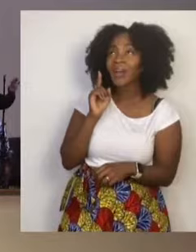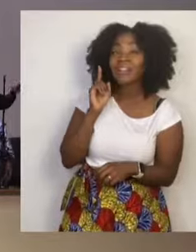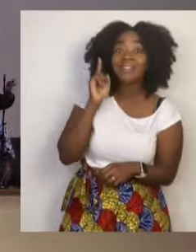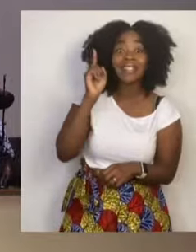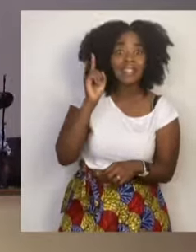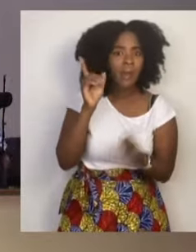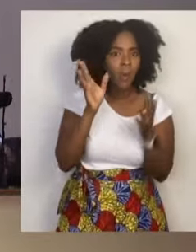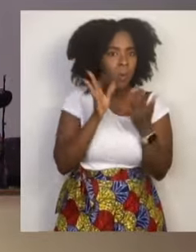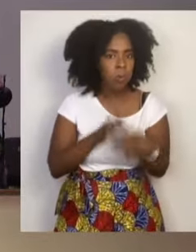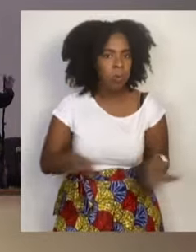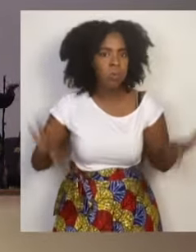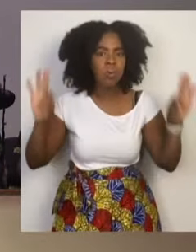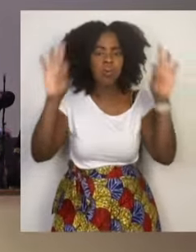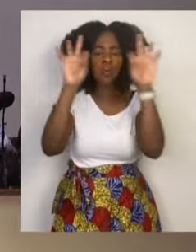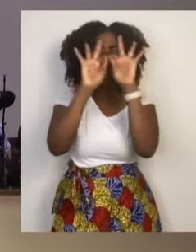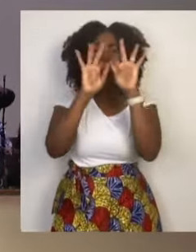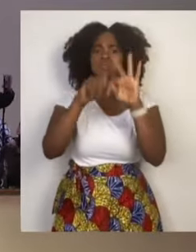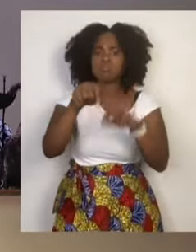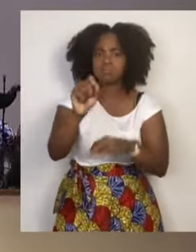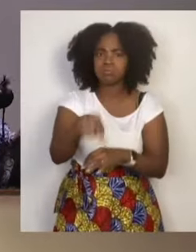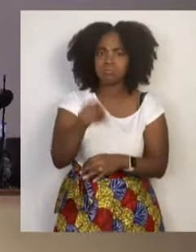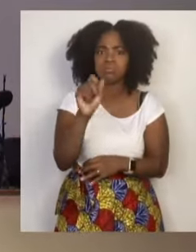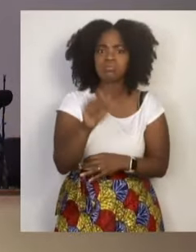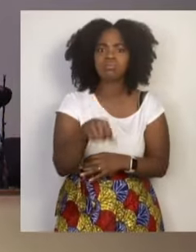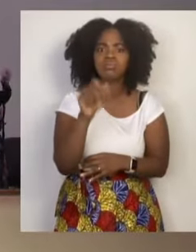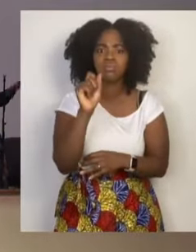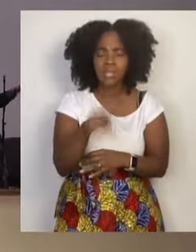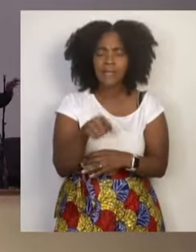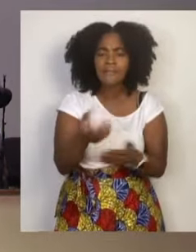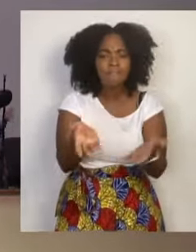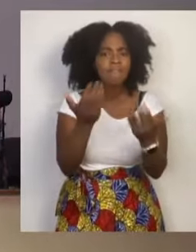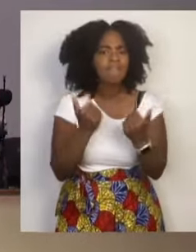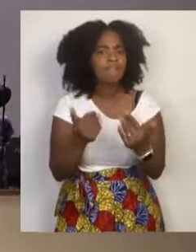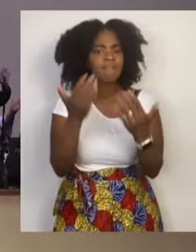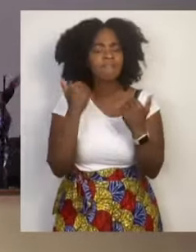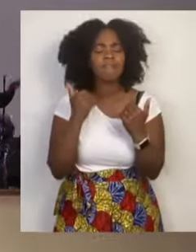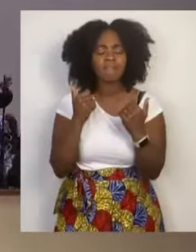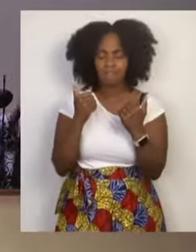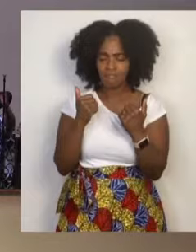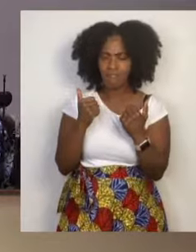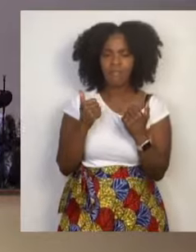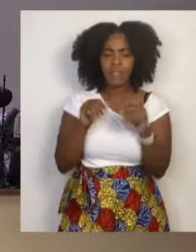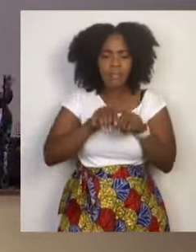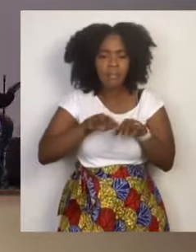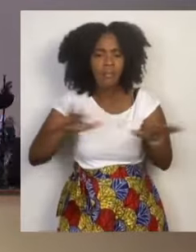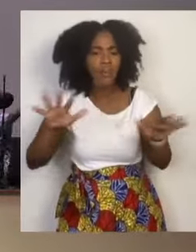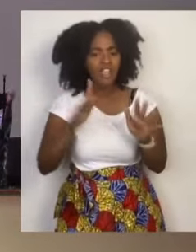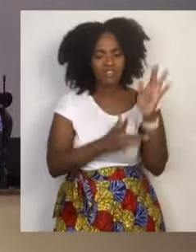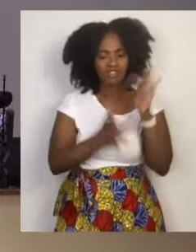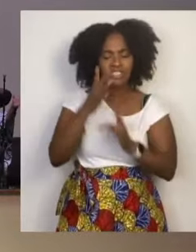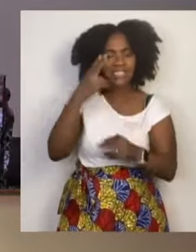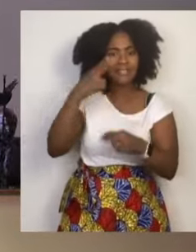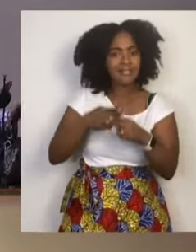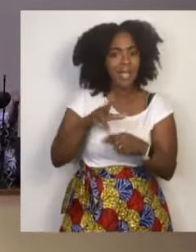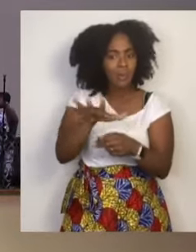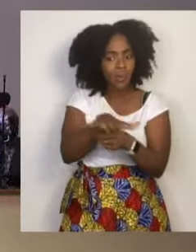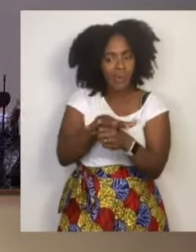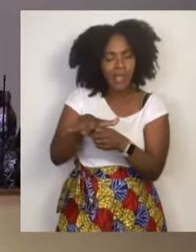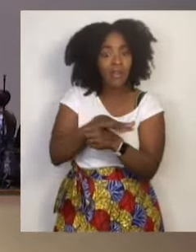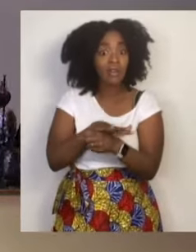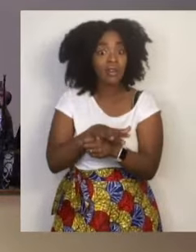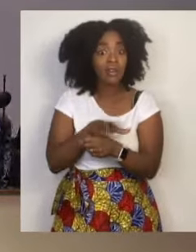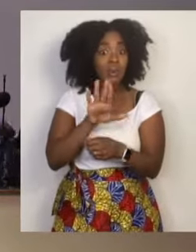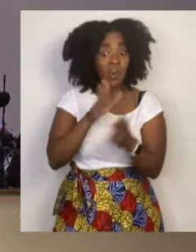worthy. Oh, come on, put his name in your section. Your neighbor might not know him.